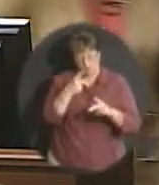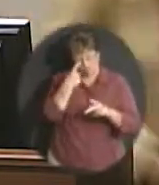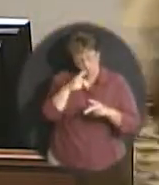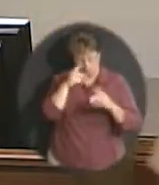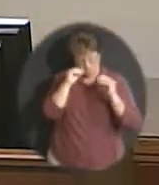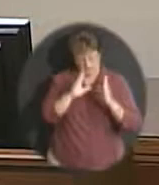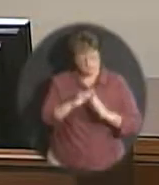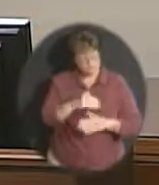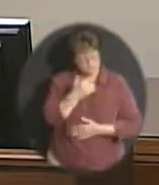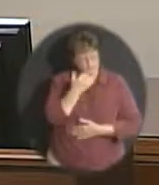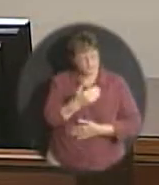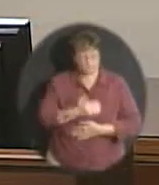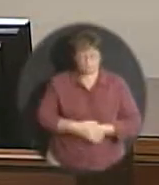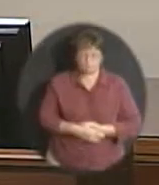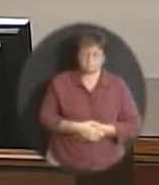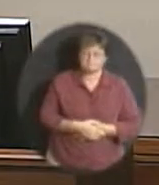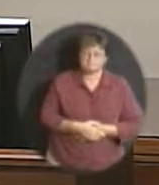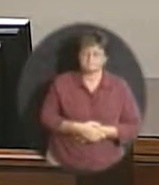bet.